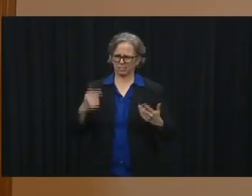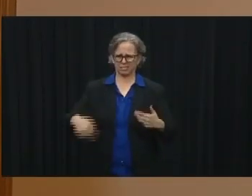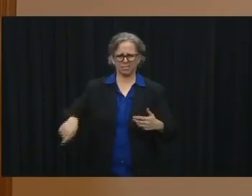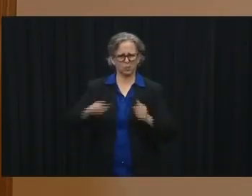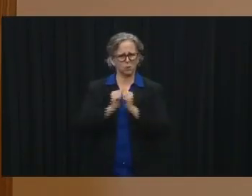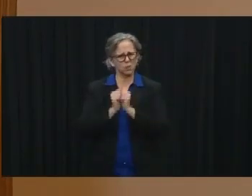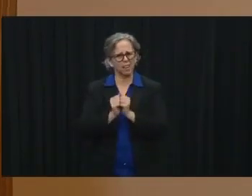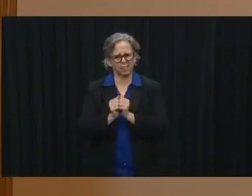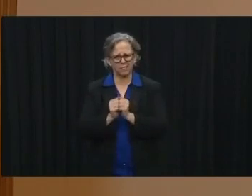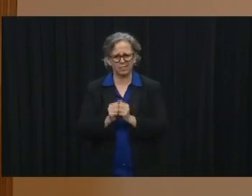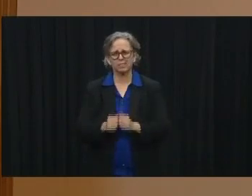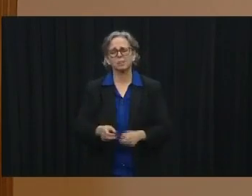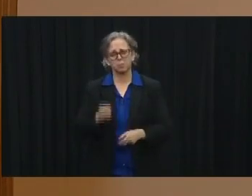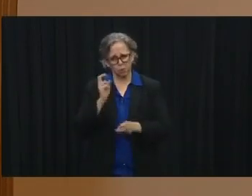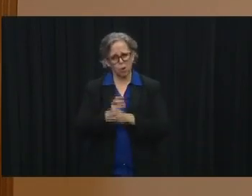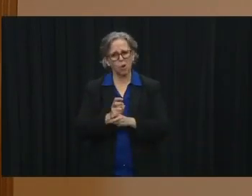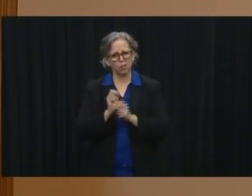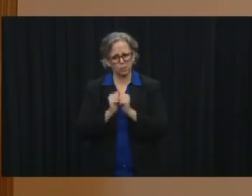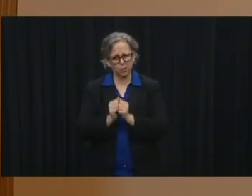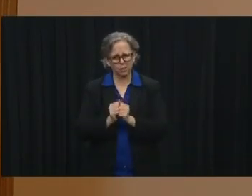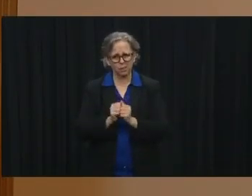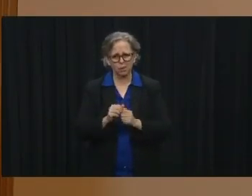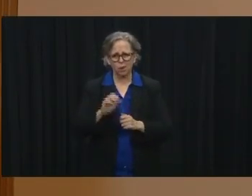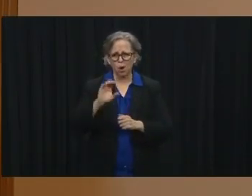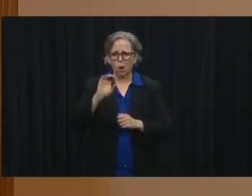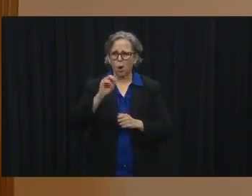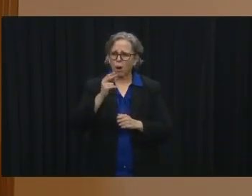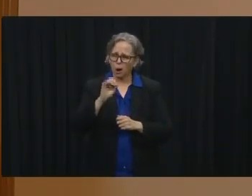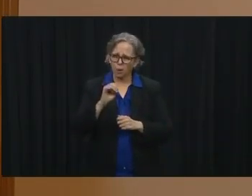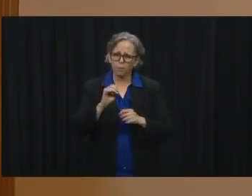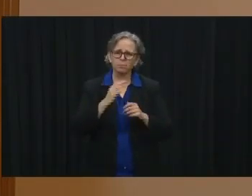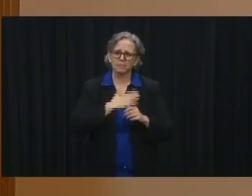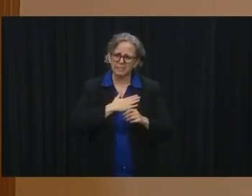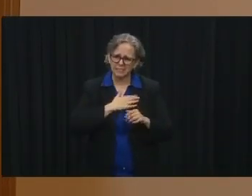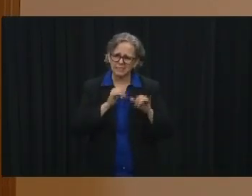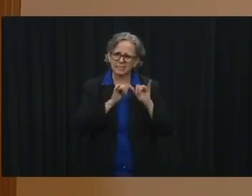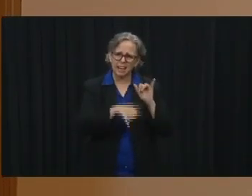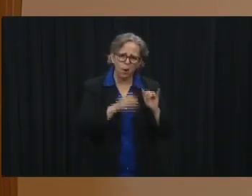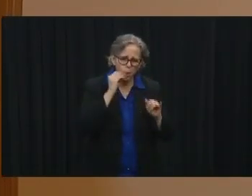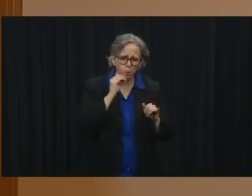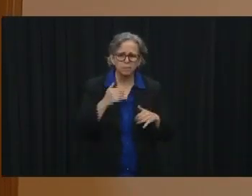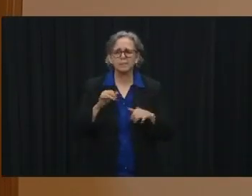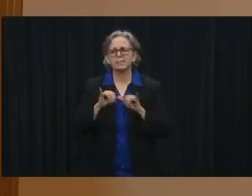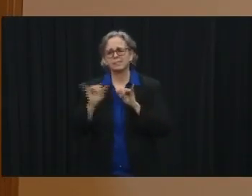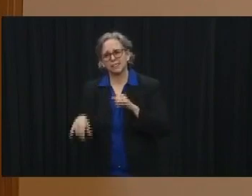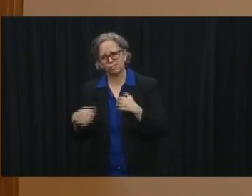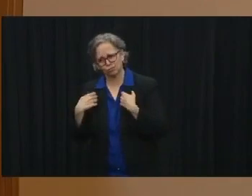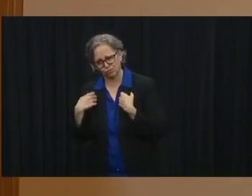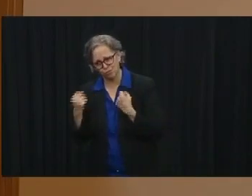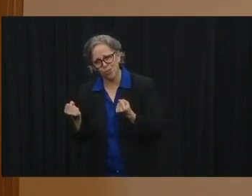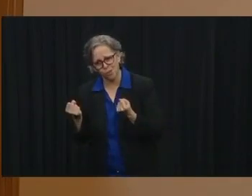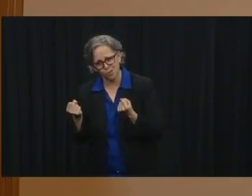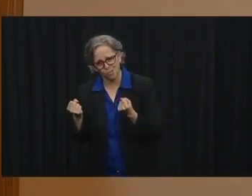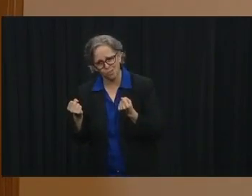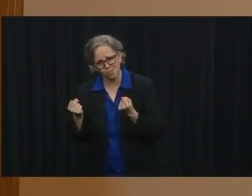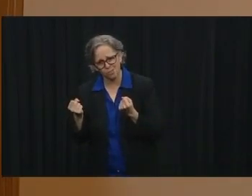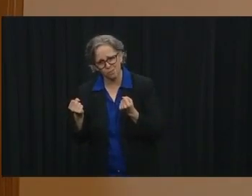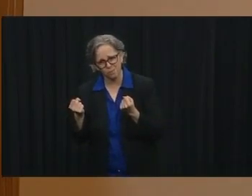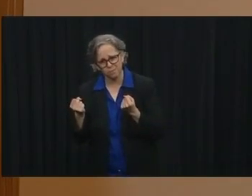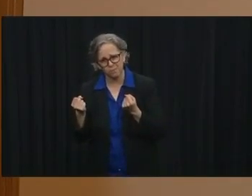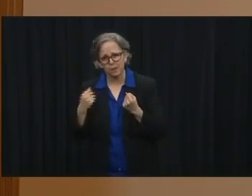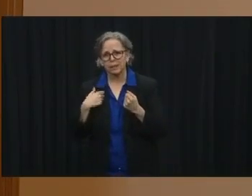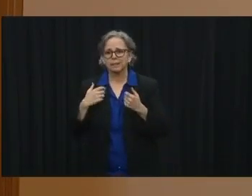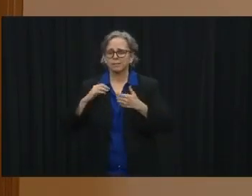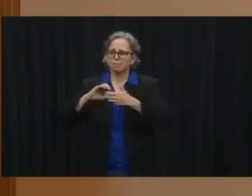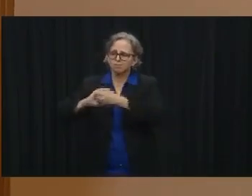home, Ohio, stay strong, stay together, stay at home, reach out to each other.